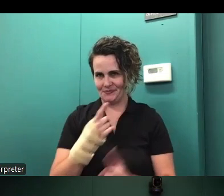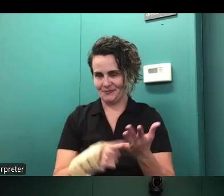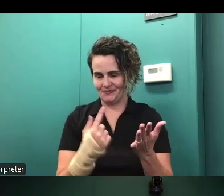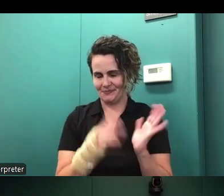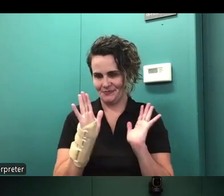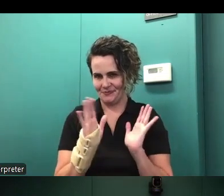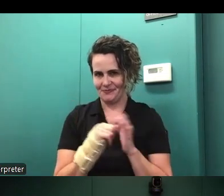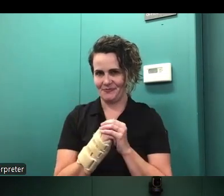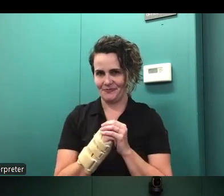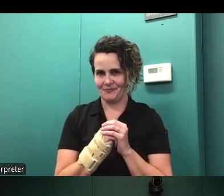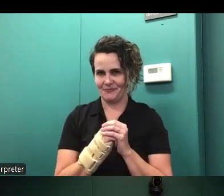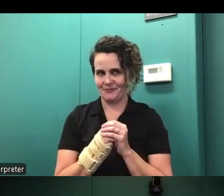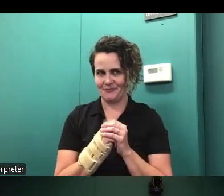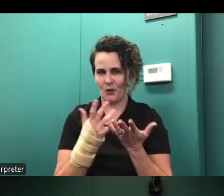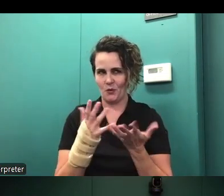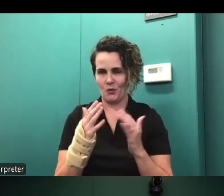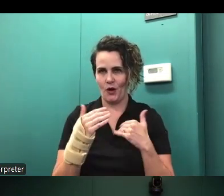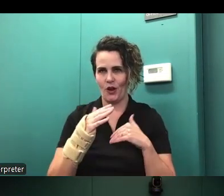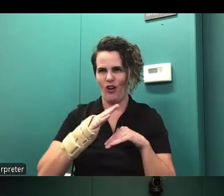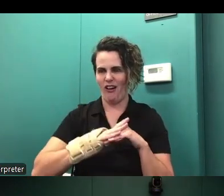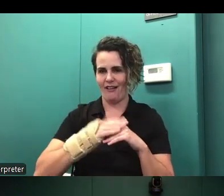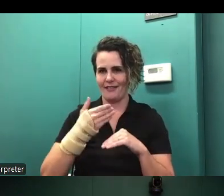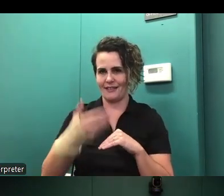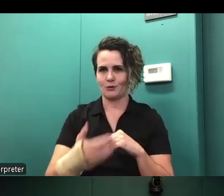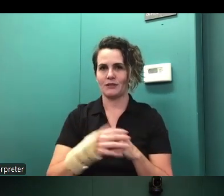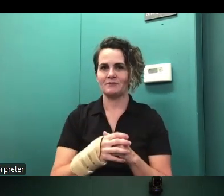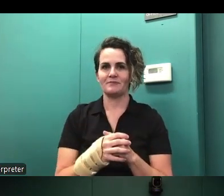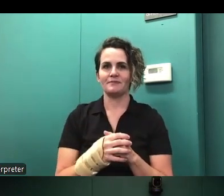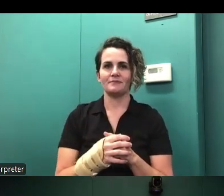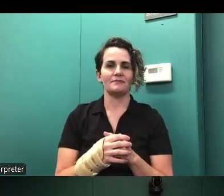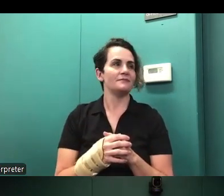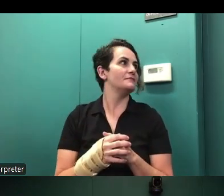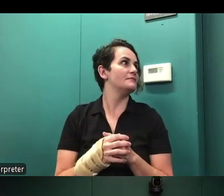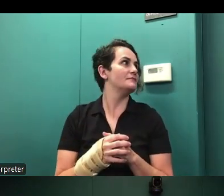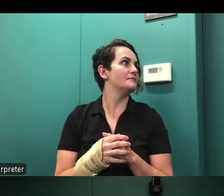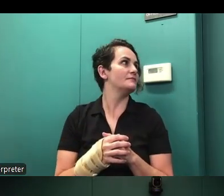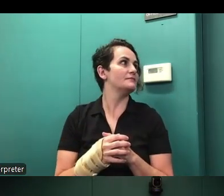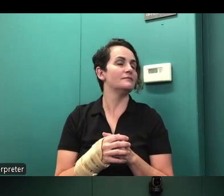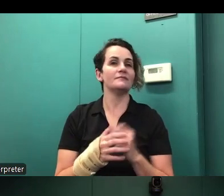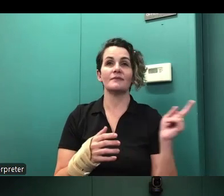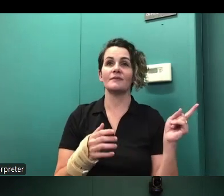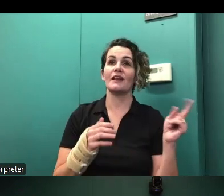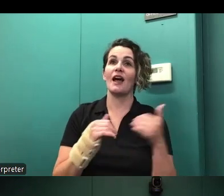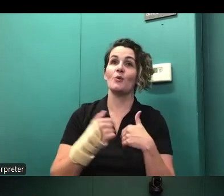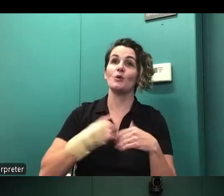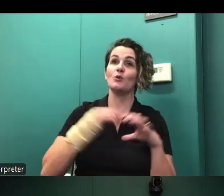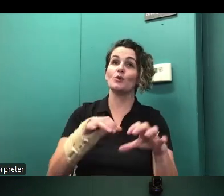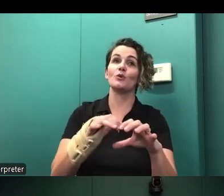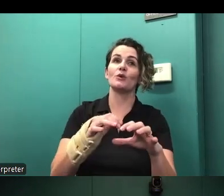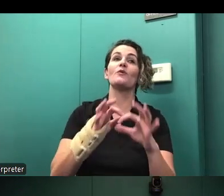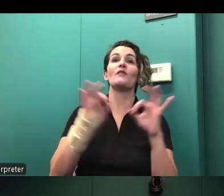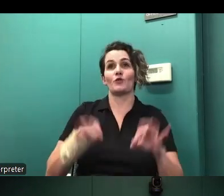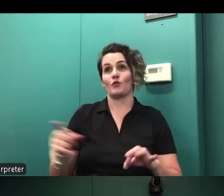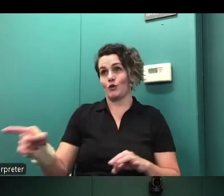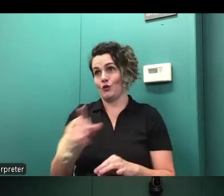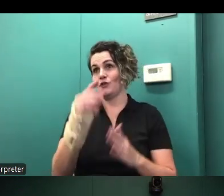sometimes. So we're already on the next one. You did great. So this, how do we do? There's a form for you to fill